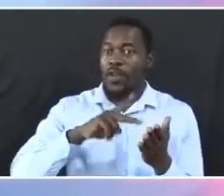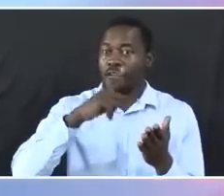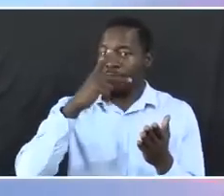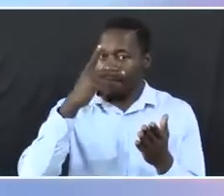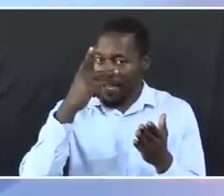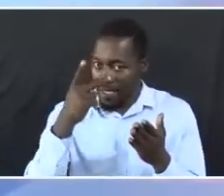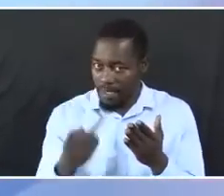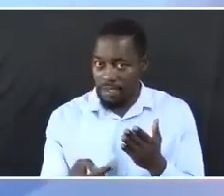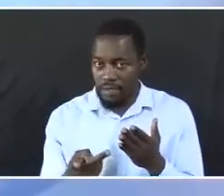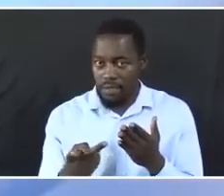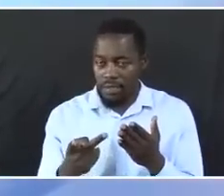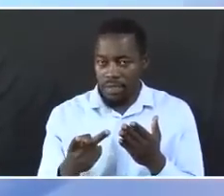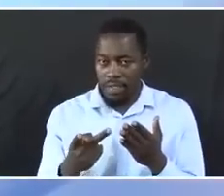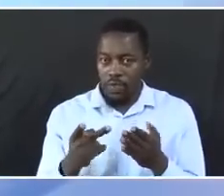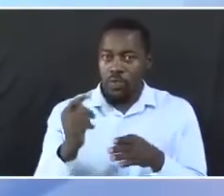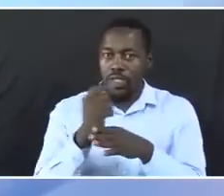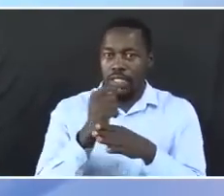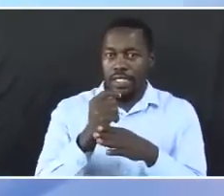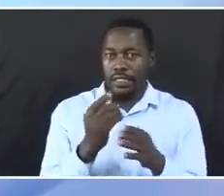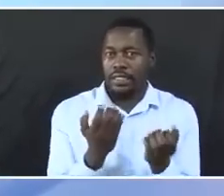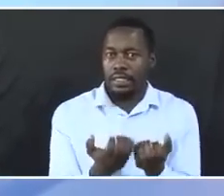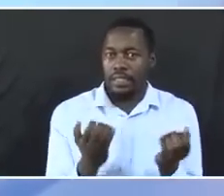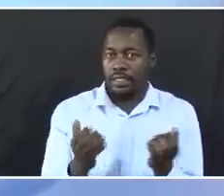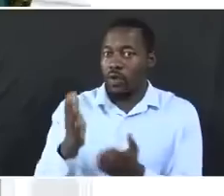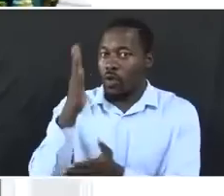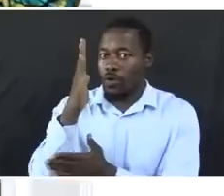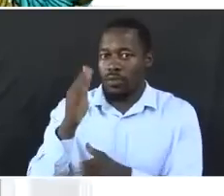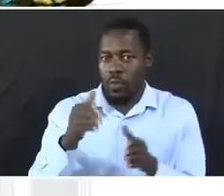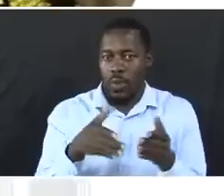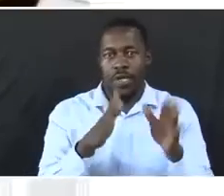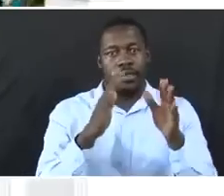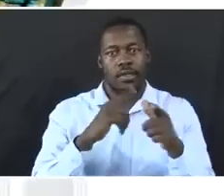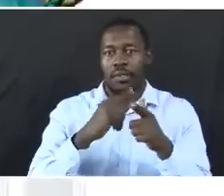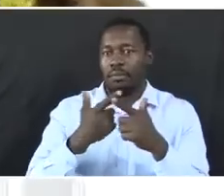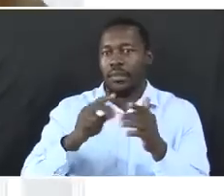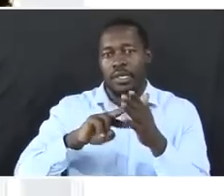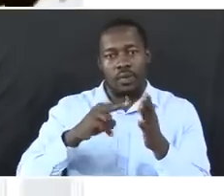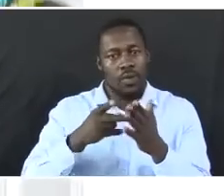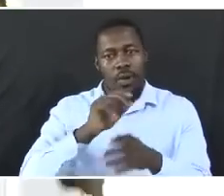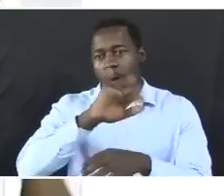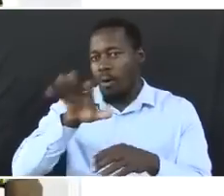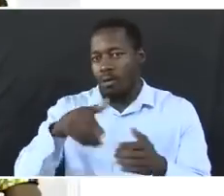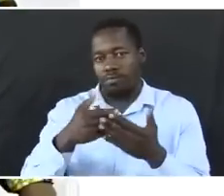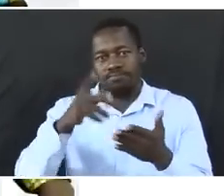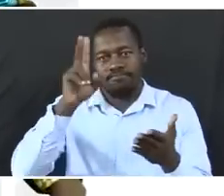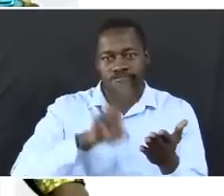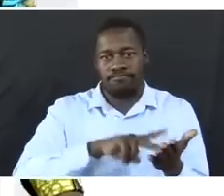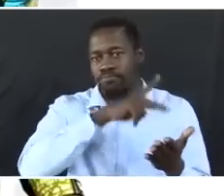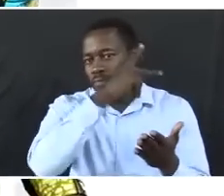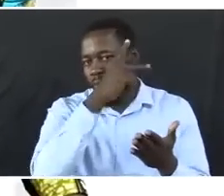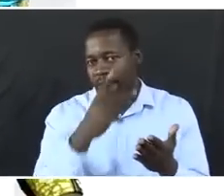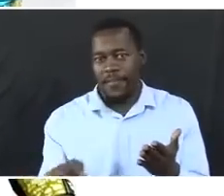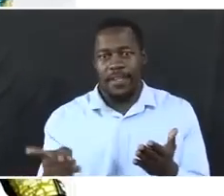in people, those are the problems we are now seeing here.